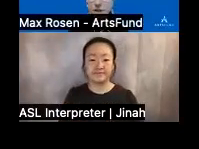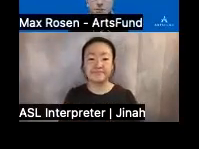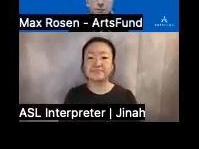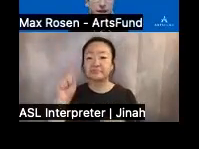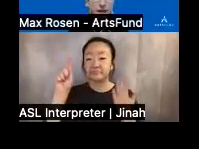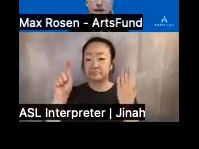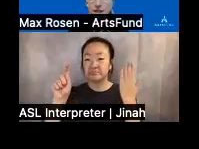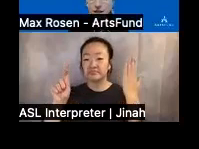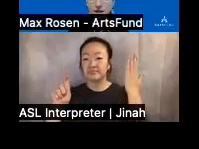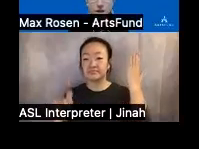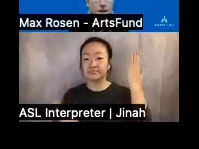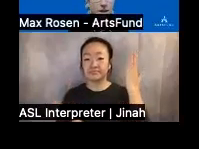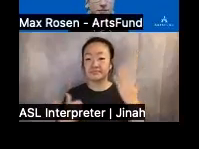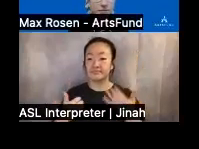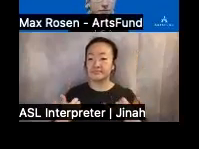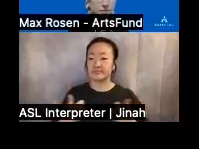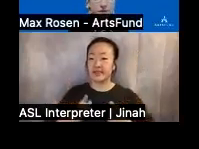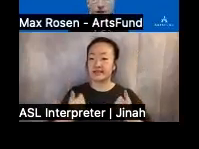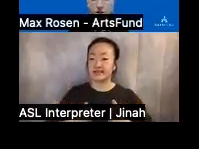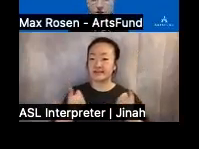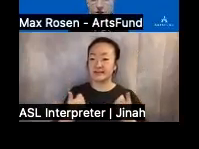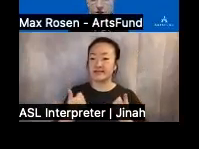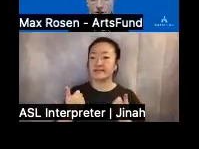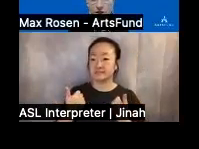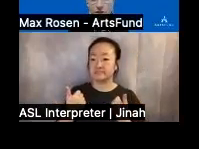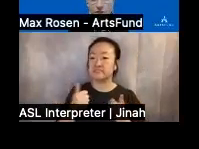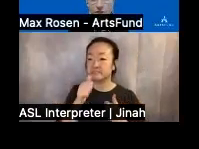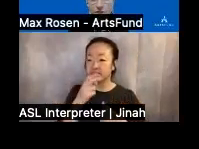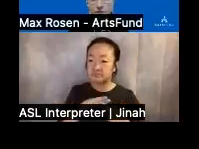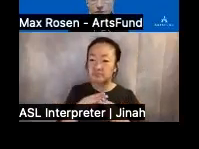use my existing credentials.